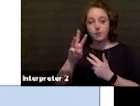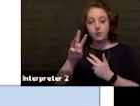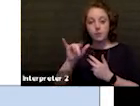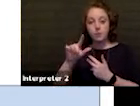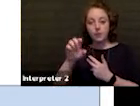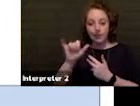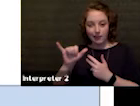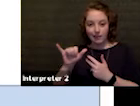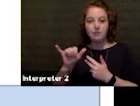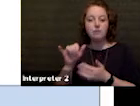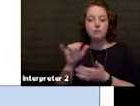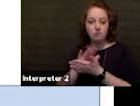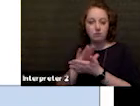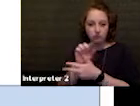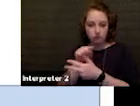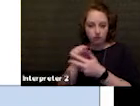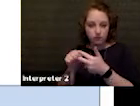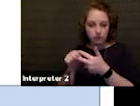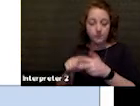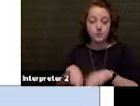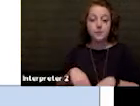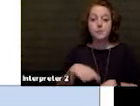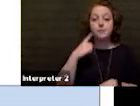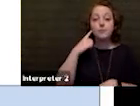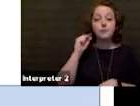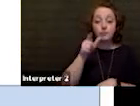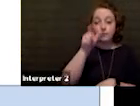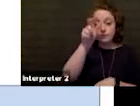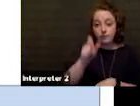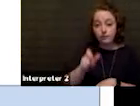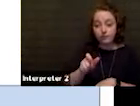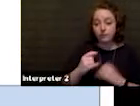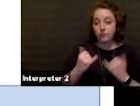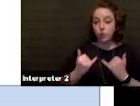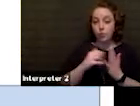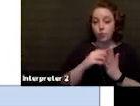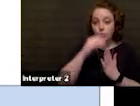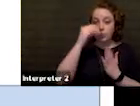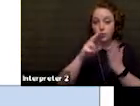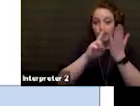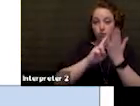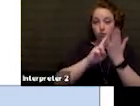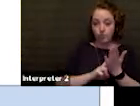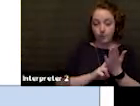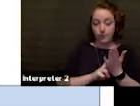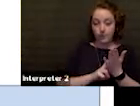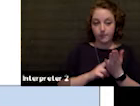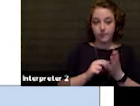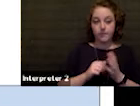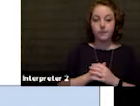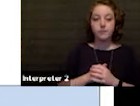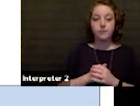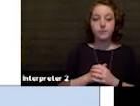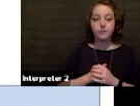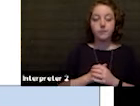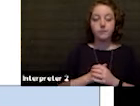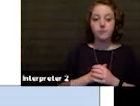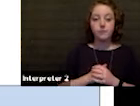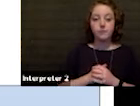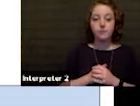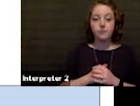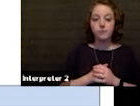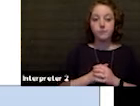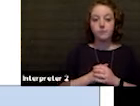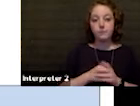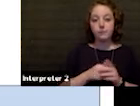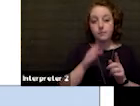it's highlighting the current student enrollment. And then as it moves to the right of the screen, you can see each